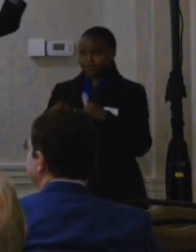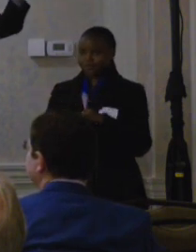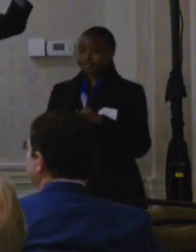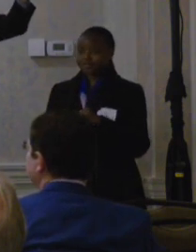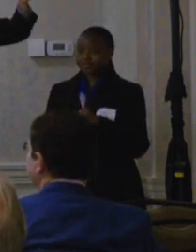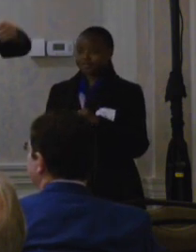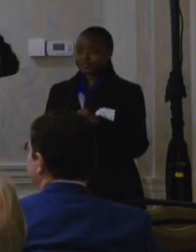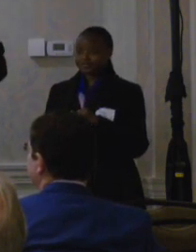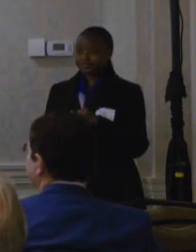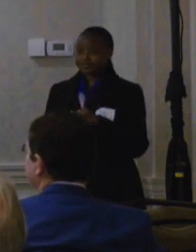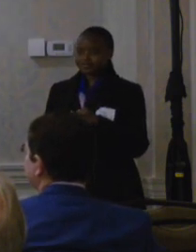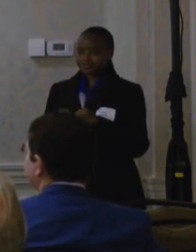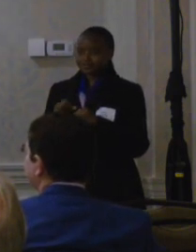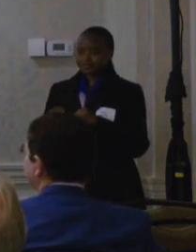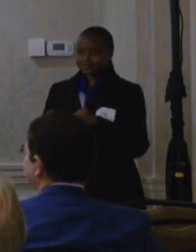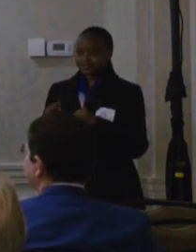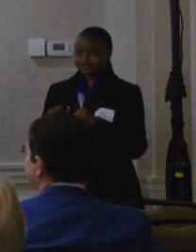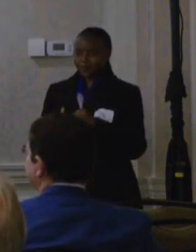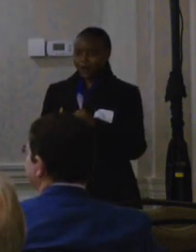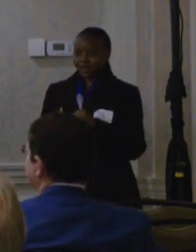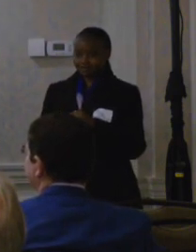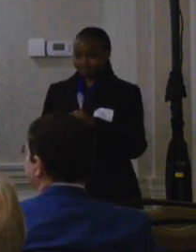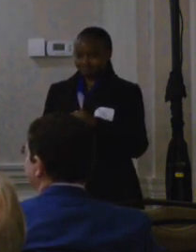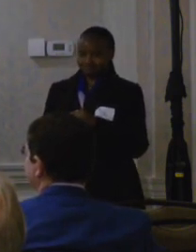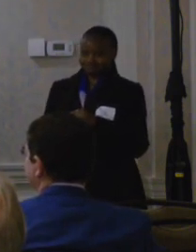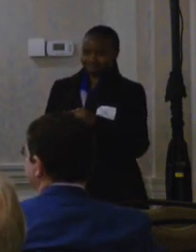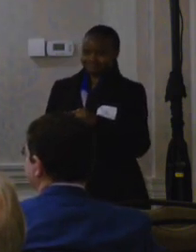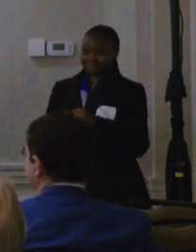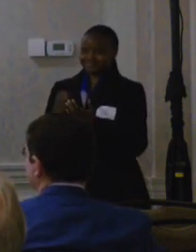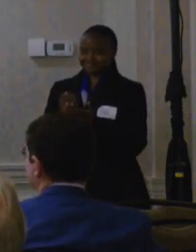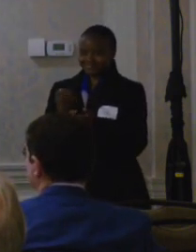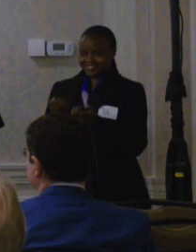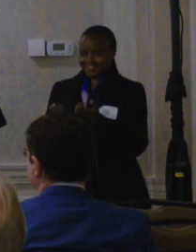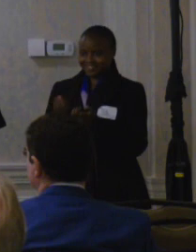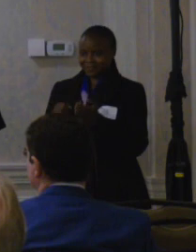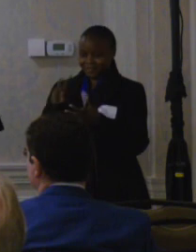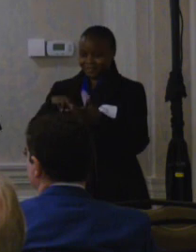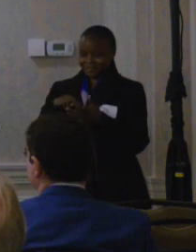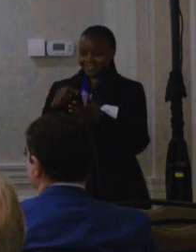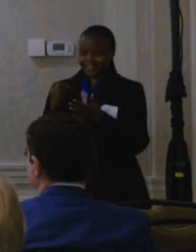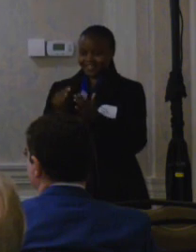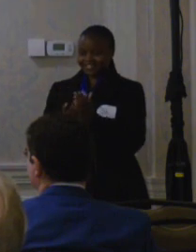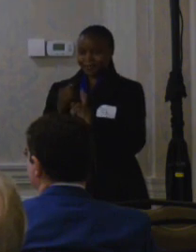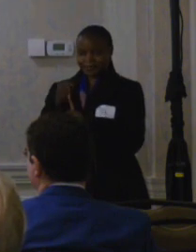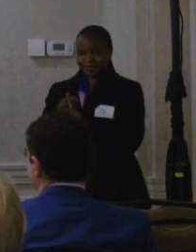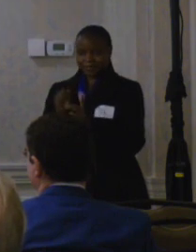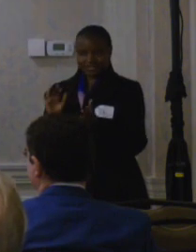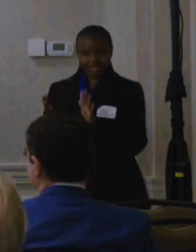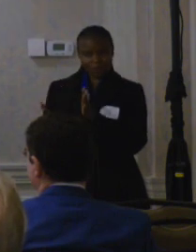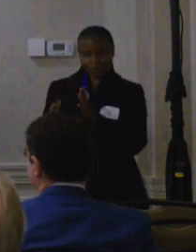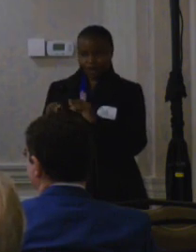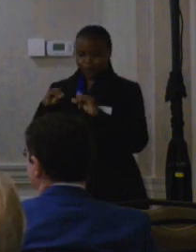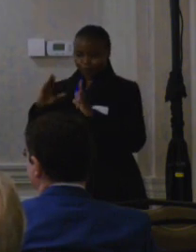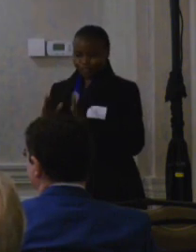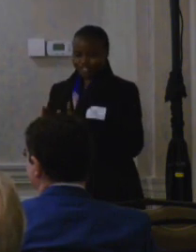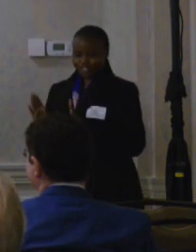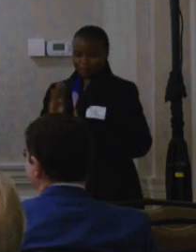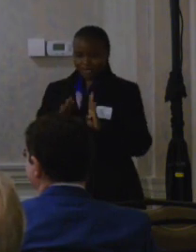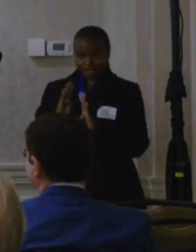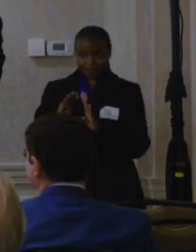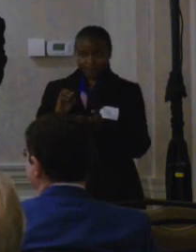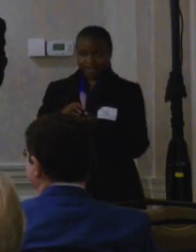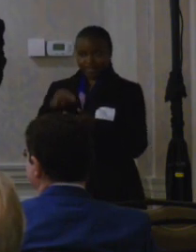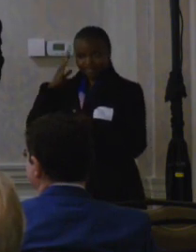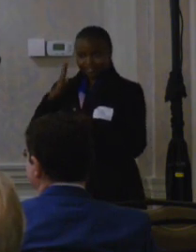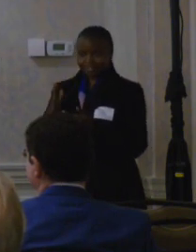is quite useful. But then programs that are evaluative, which say, they're looking at some sort of impact on teacher behavior or student learning. And